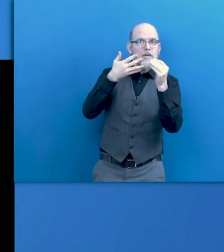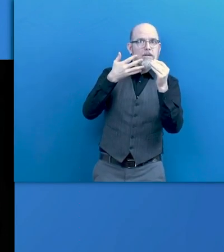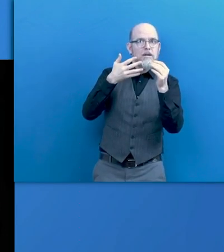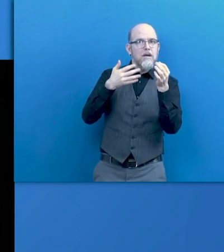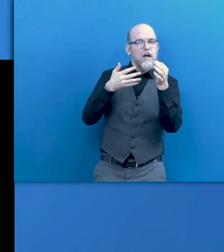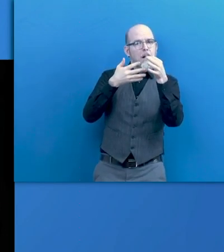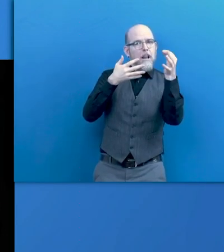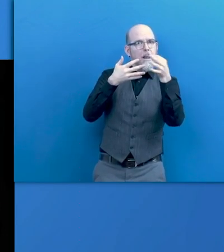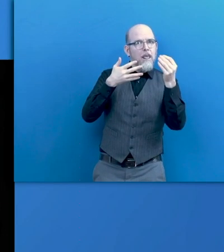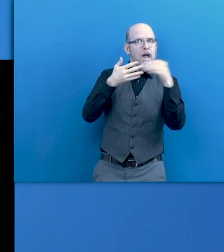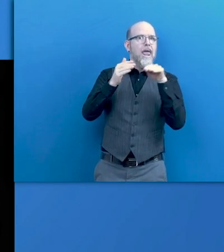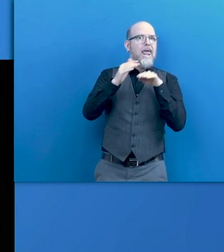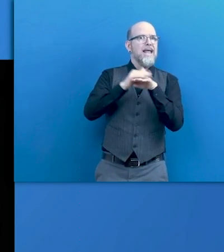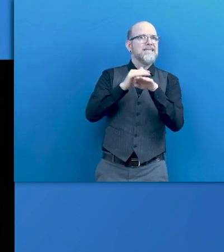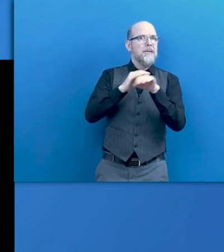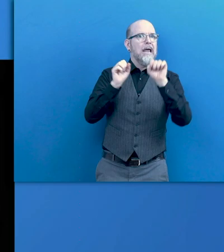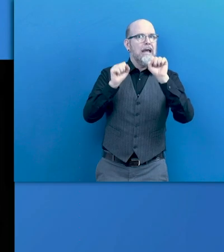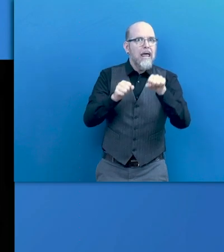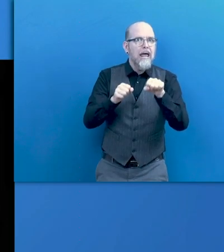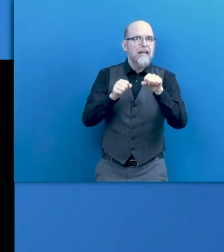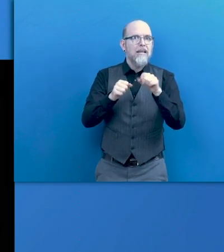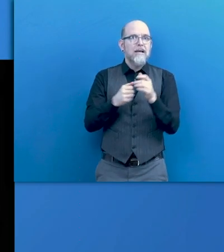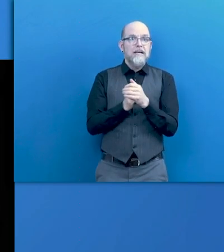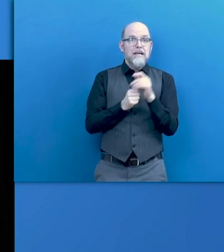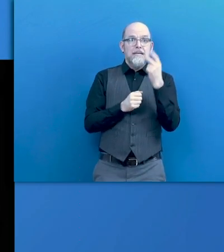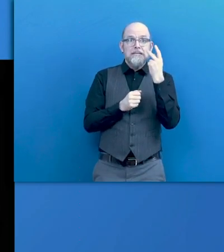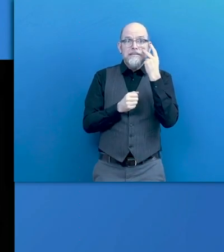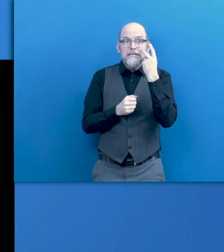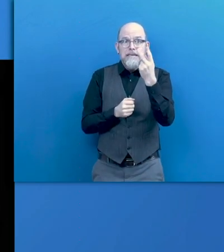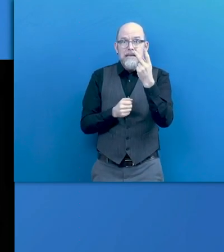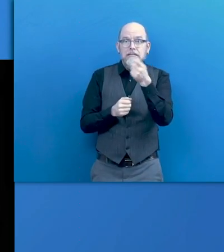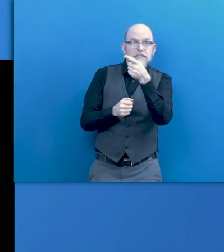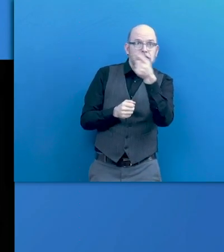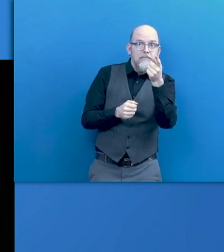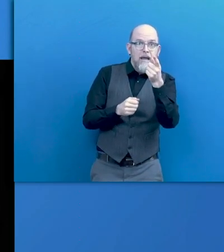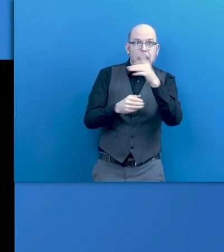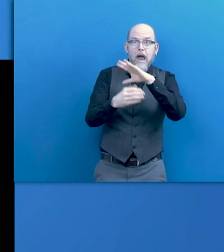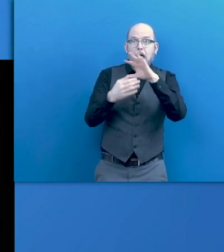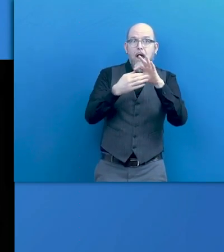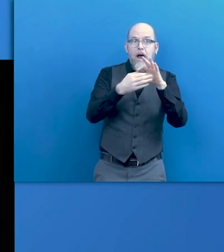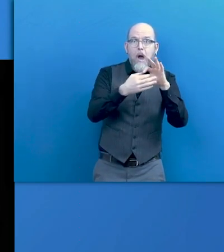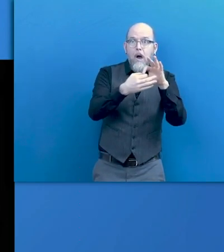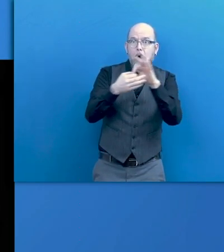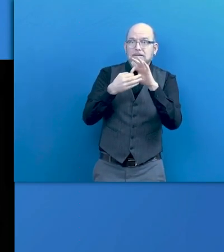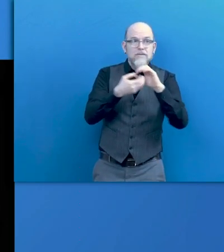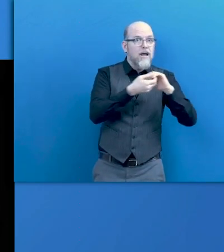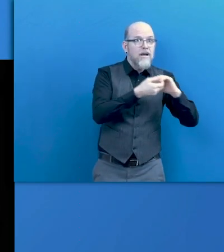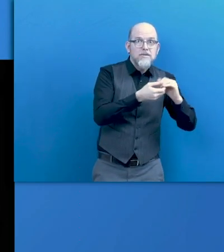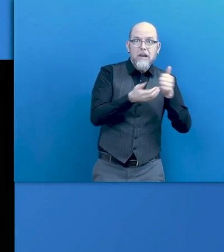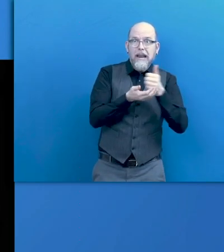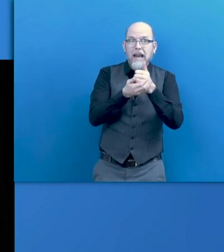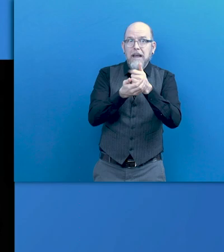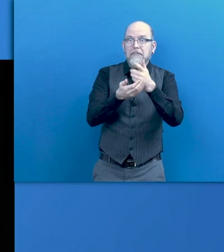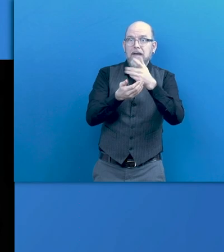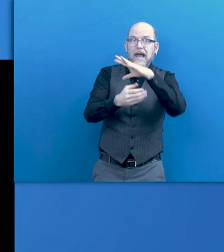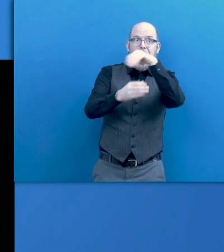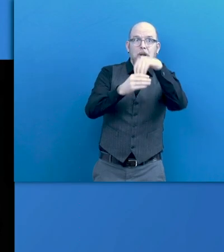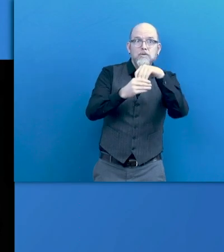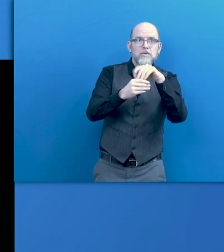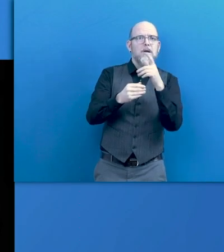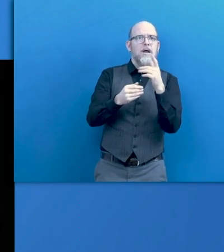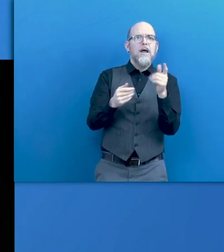with streaming, so that something like this is more and more visible in society, which of course contributes to this. And at the same time, of